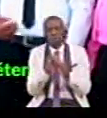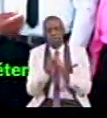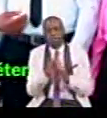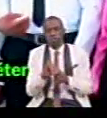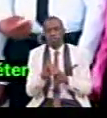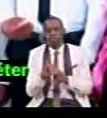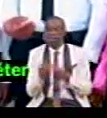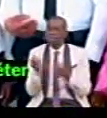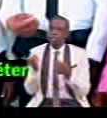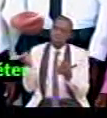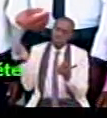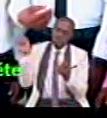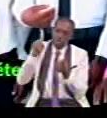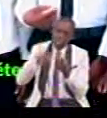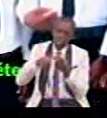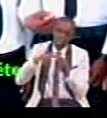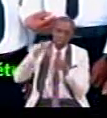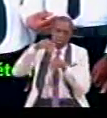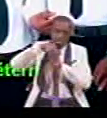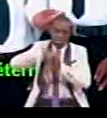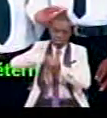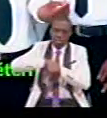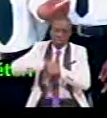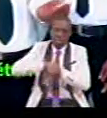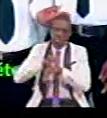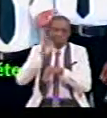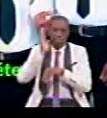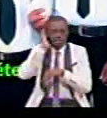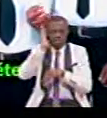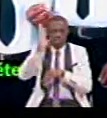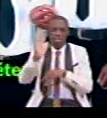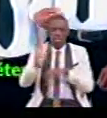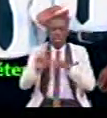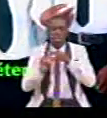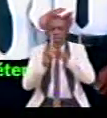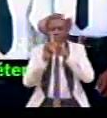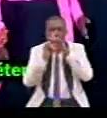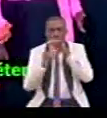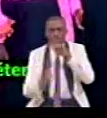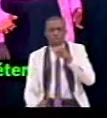till my survives